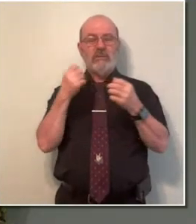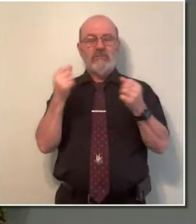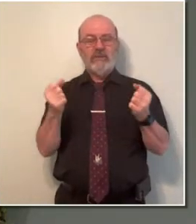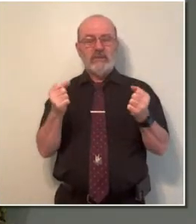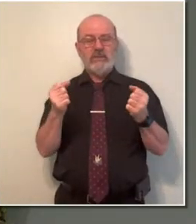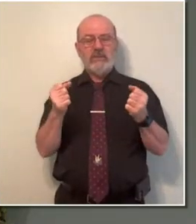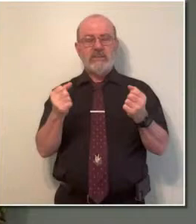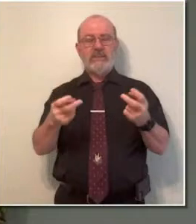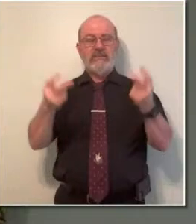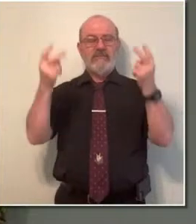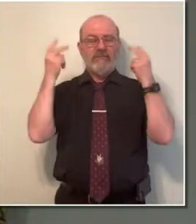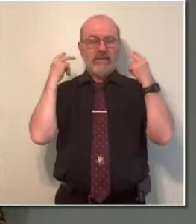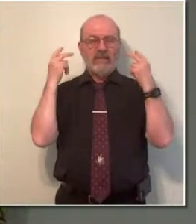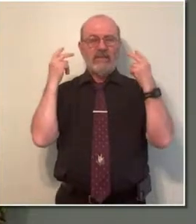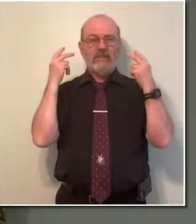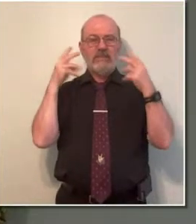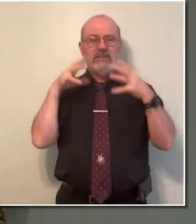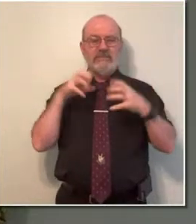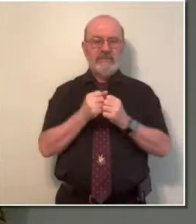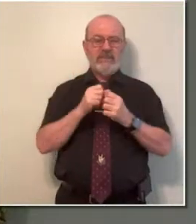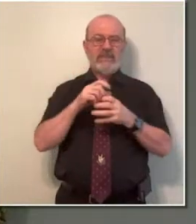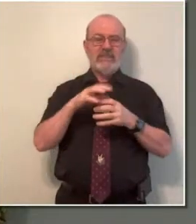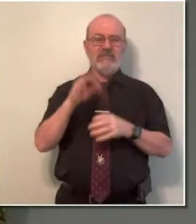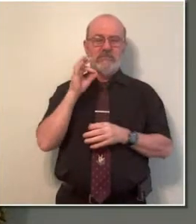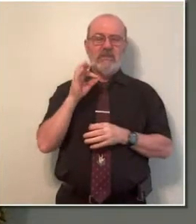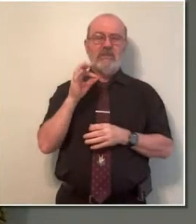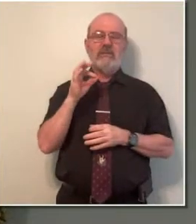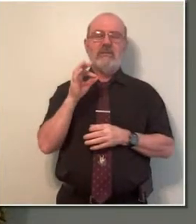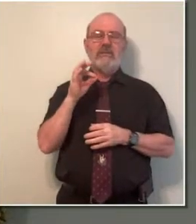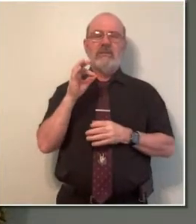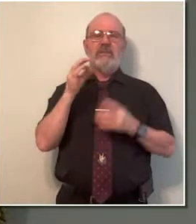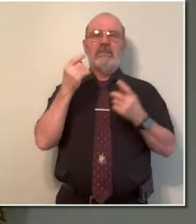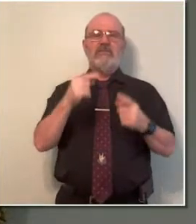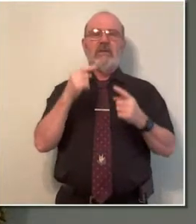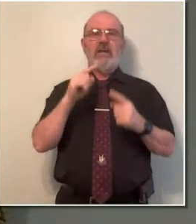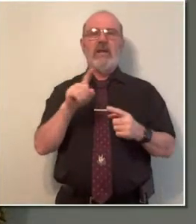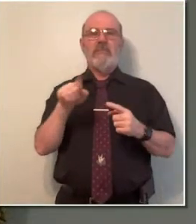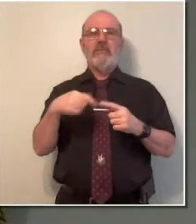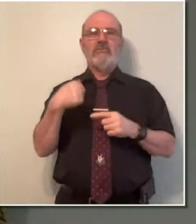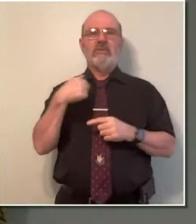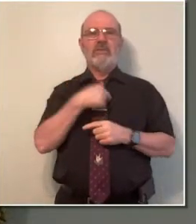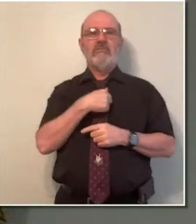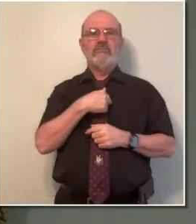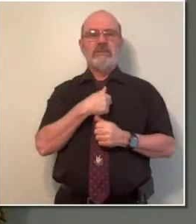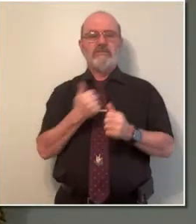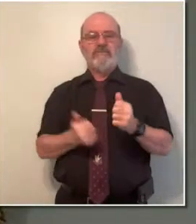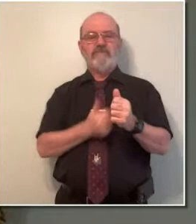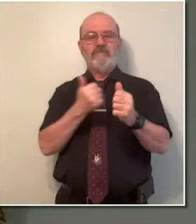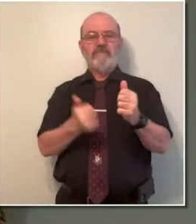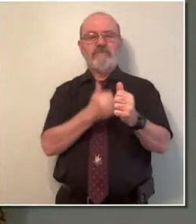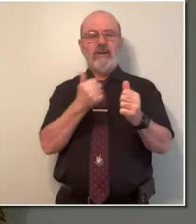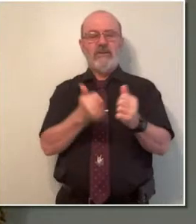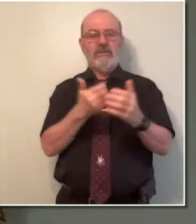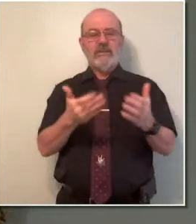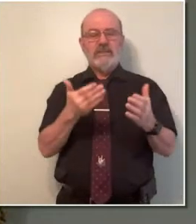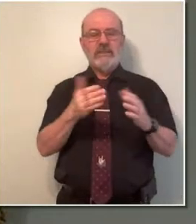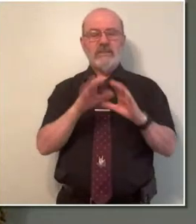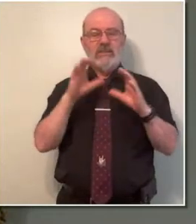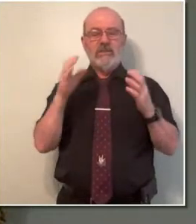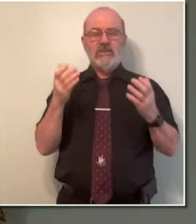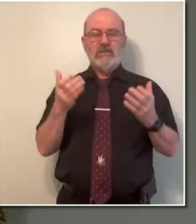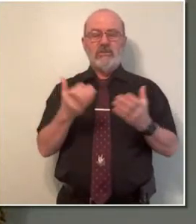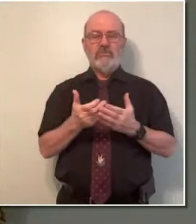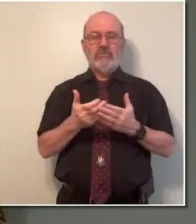vanity and vexation of spirit is what happens when we pursue the things of the world? The whole book